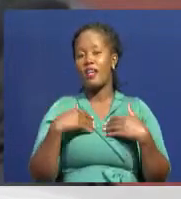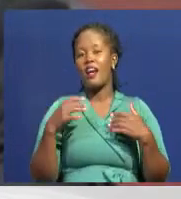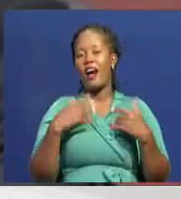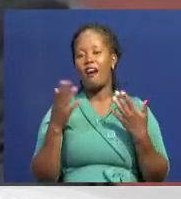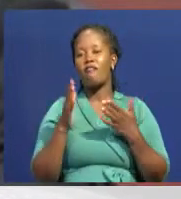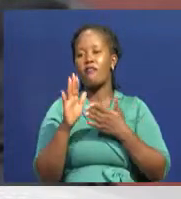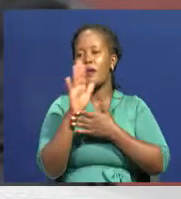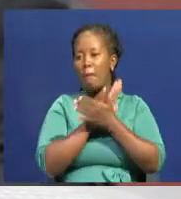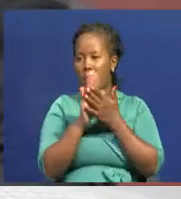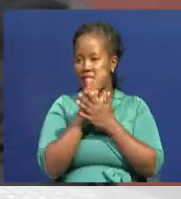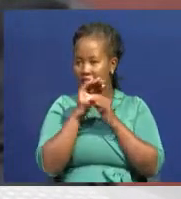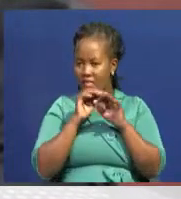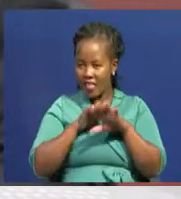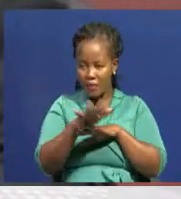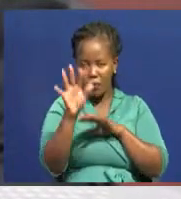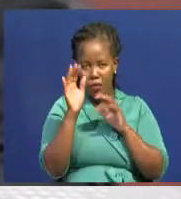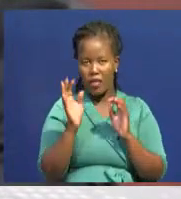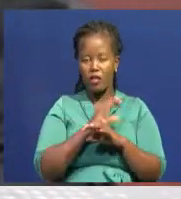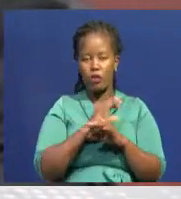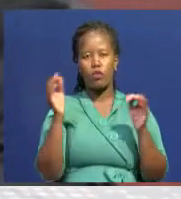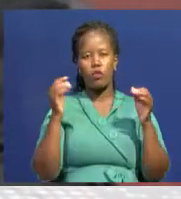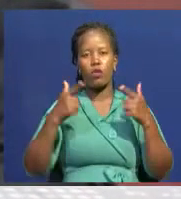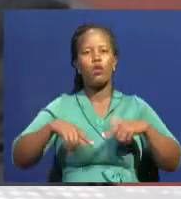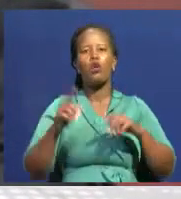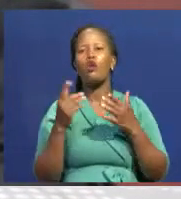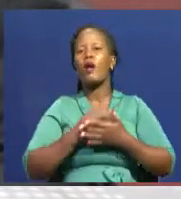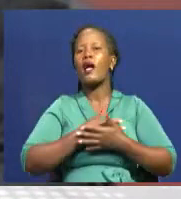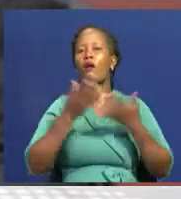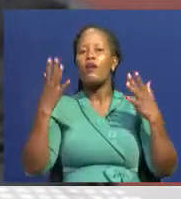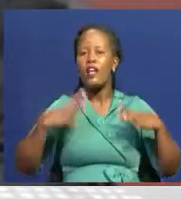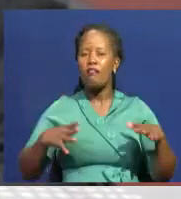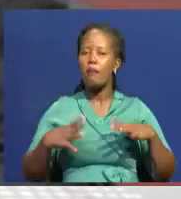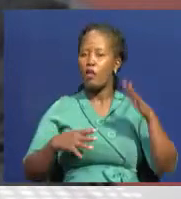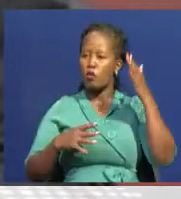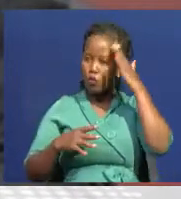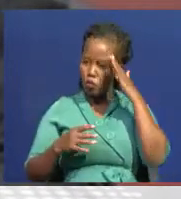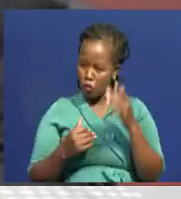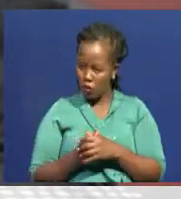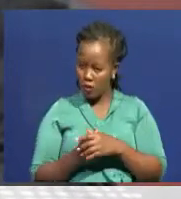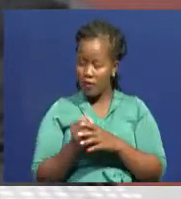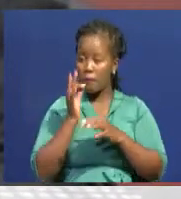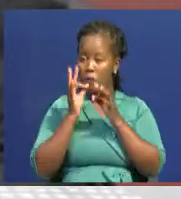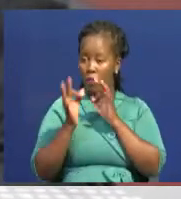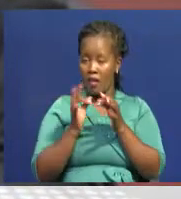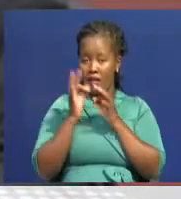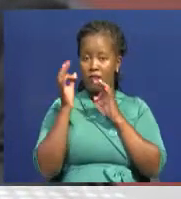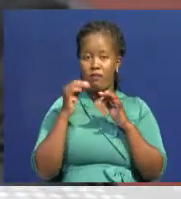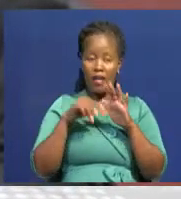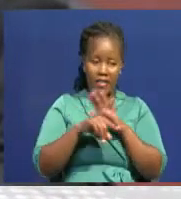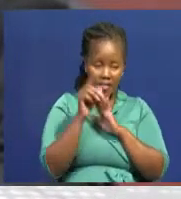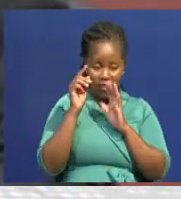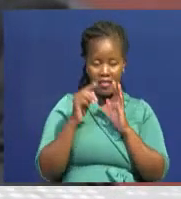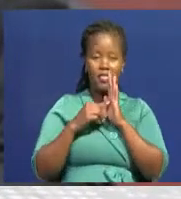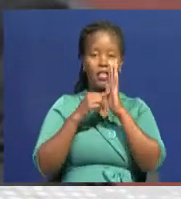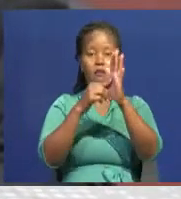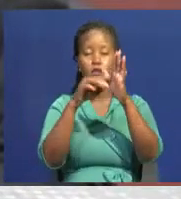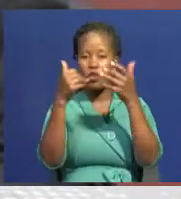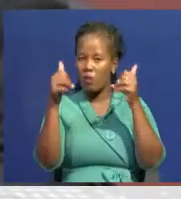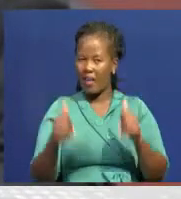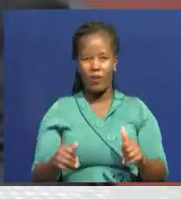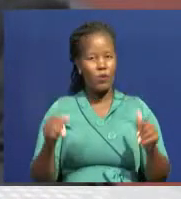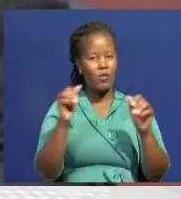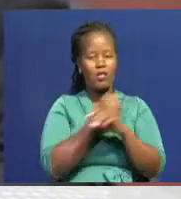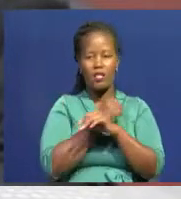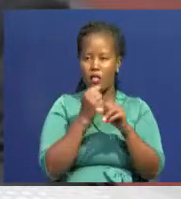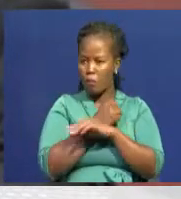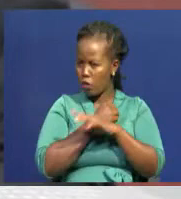exposure to now let everybody know. Not unless you've attended those exhibitions, you'll not really know.